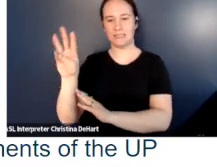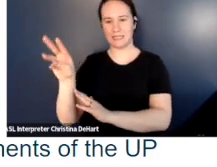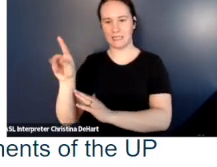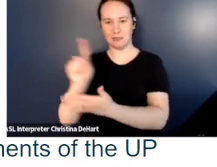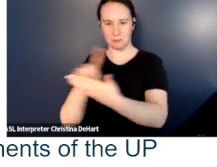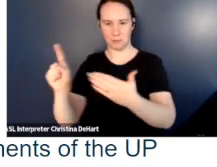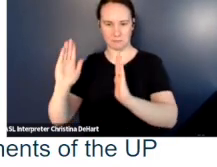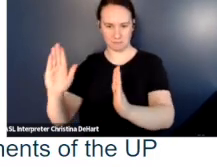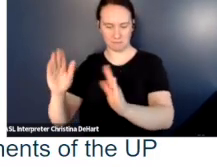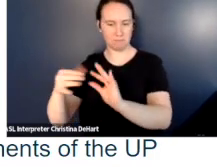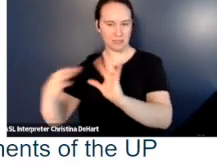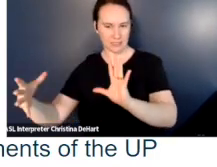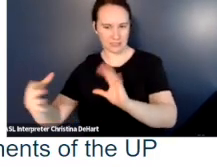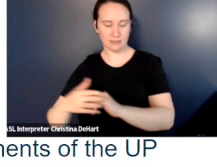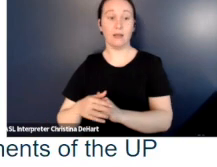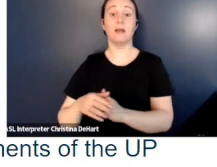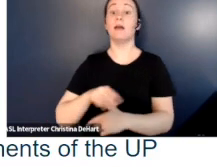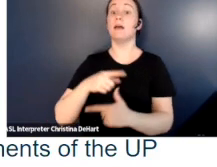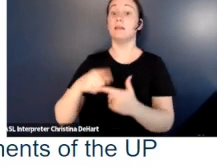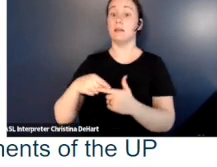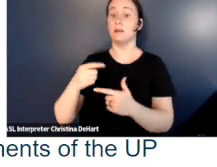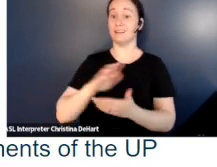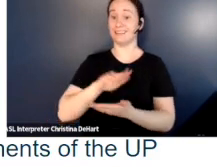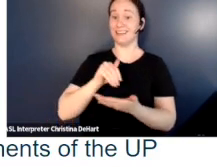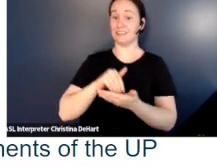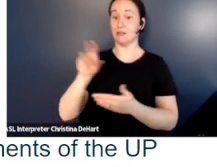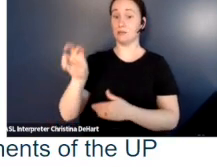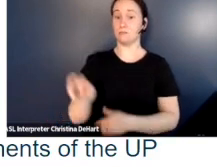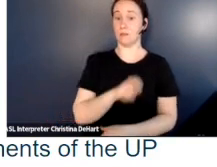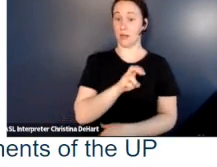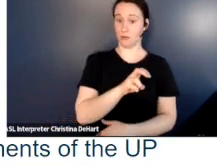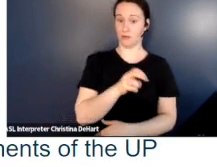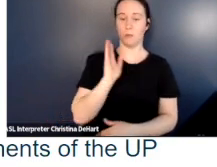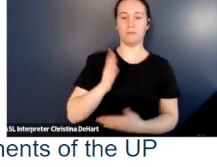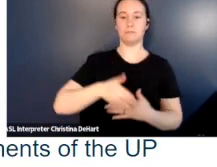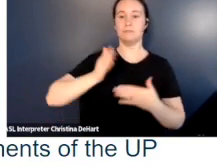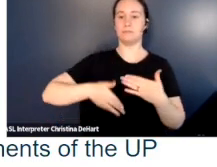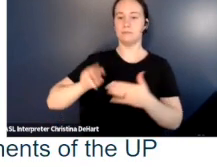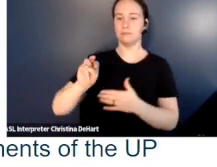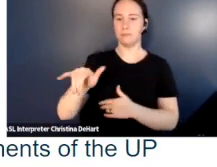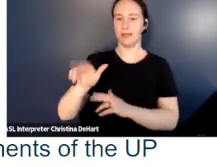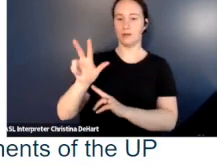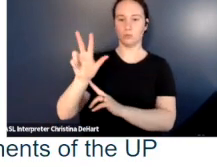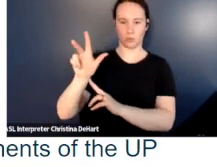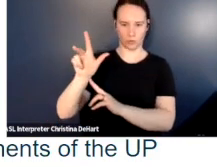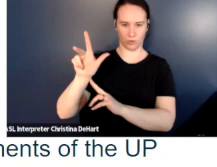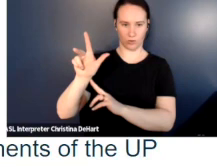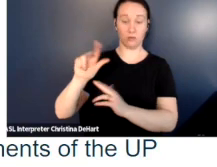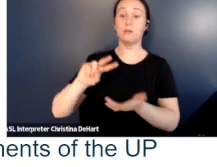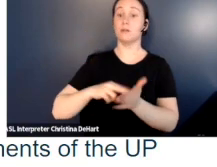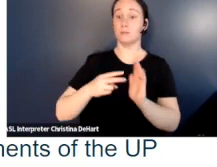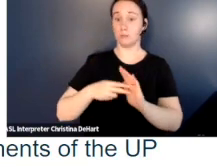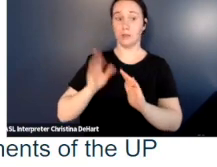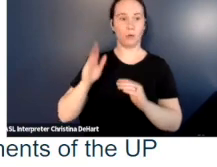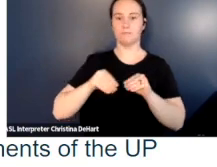the migration of those centers will be completed on May 23rd. And that's when that deployment